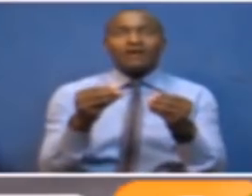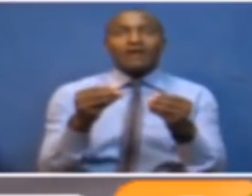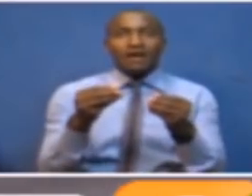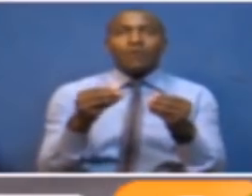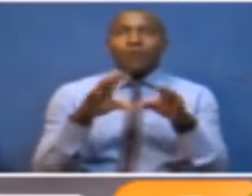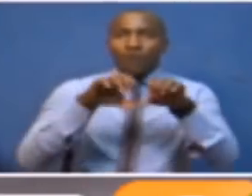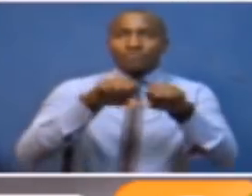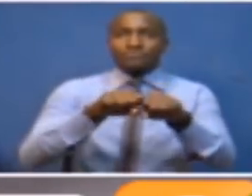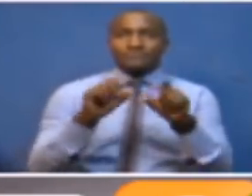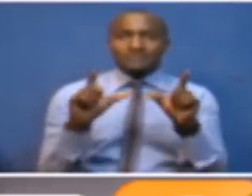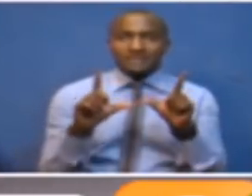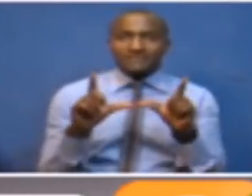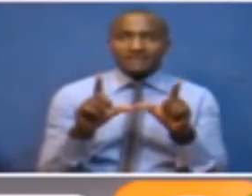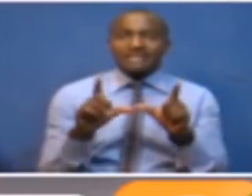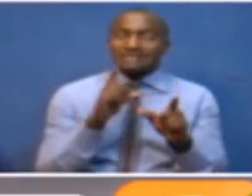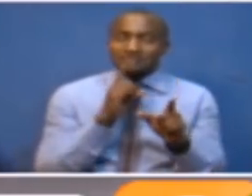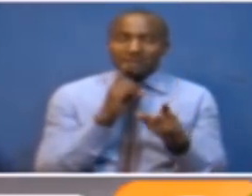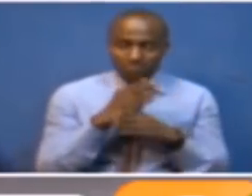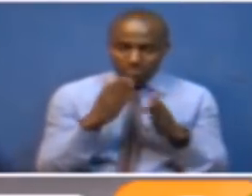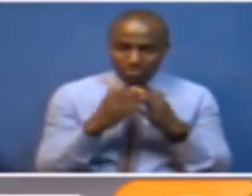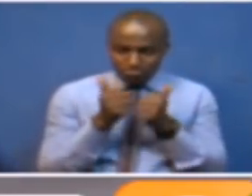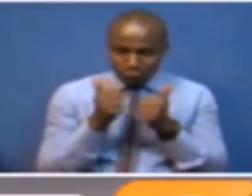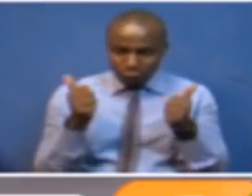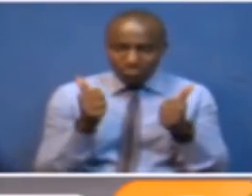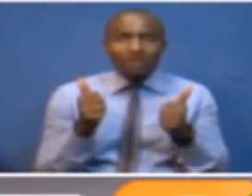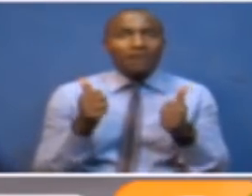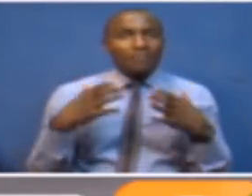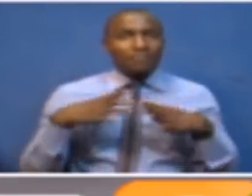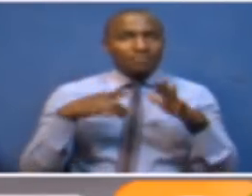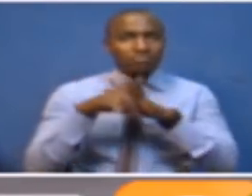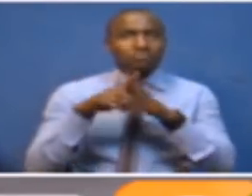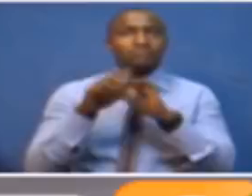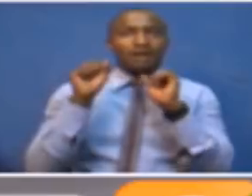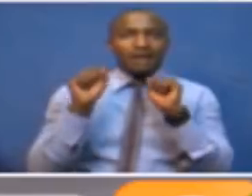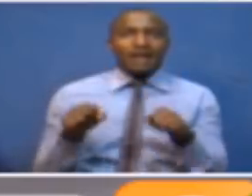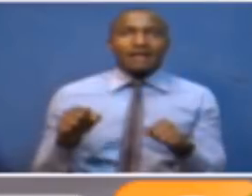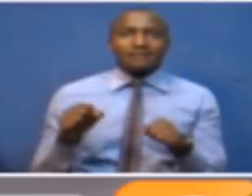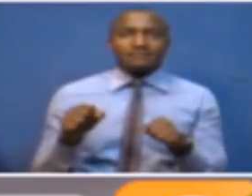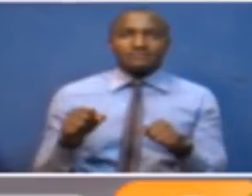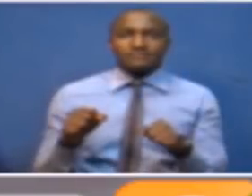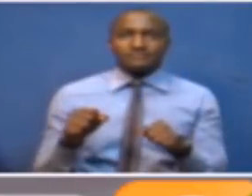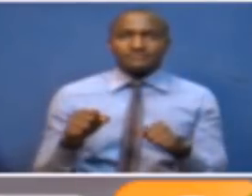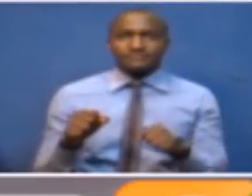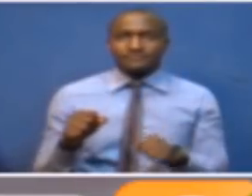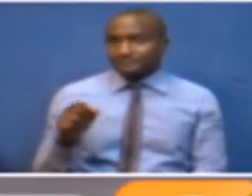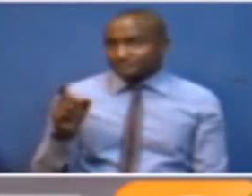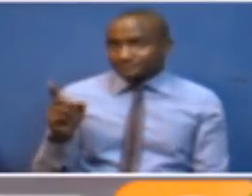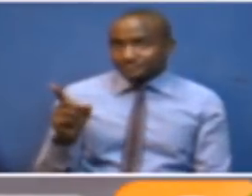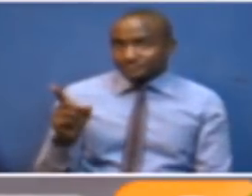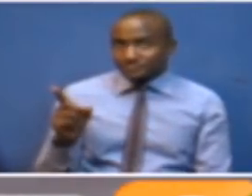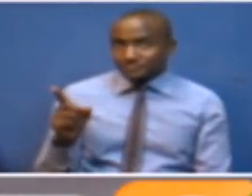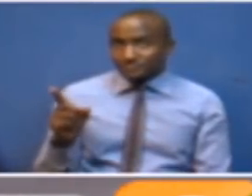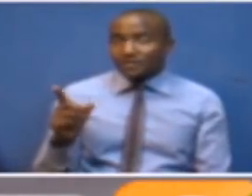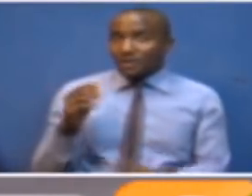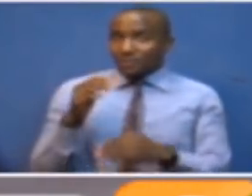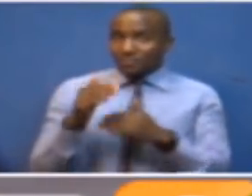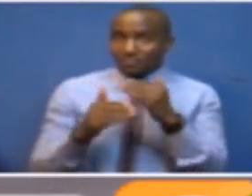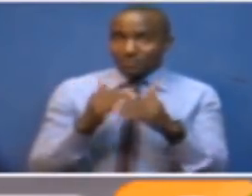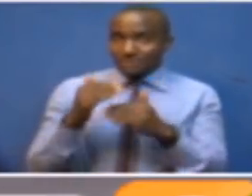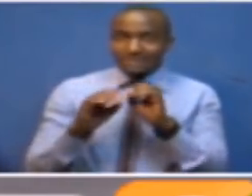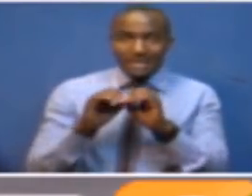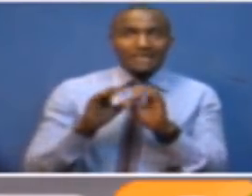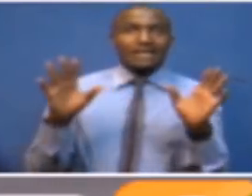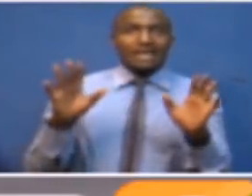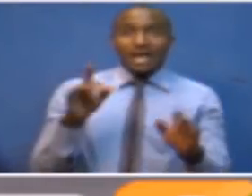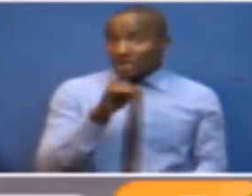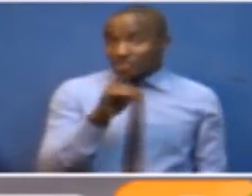occupation certificate that says your building is good to go, you can have tenants, you can have residents, that sort of thing. So this is the process by